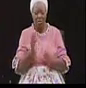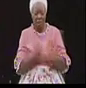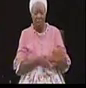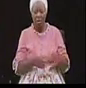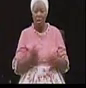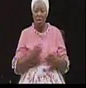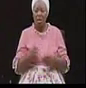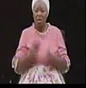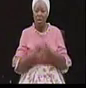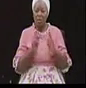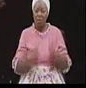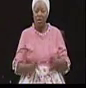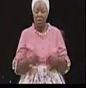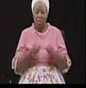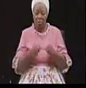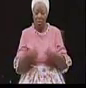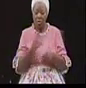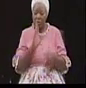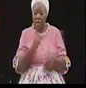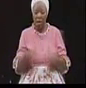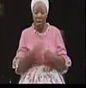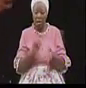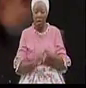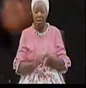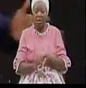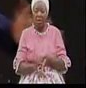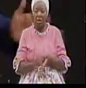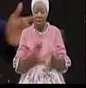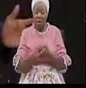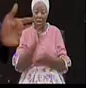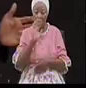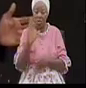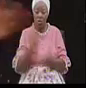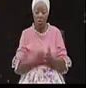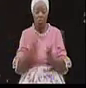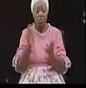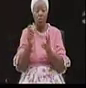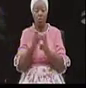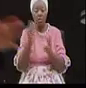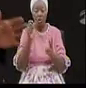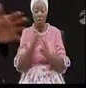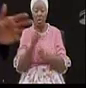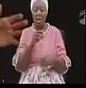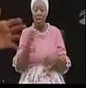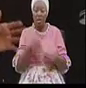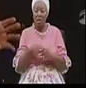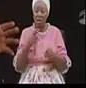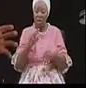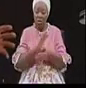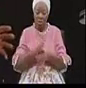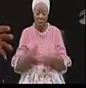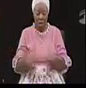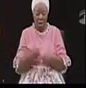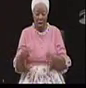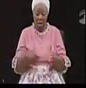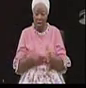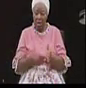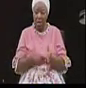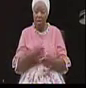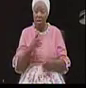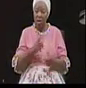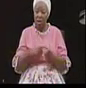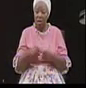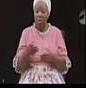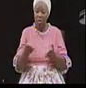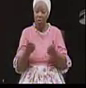unholy, ungodly. That's your choice. You intentionally, in a church like this, and you want to